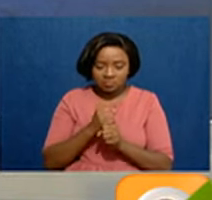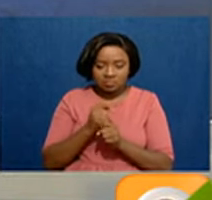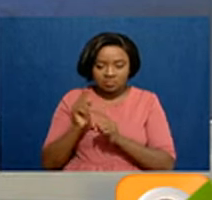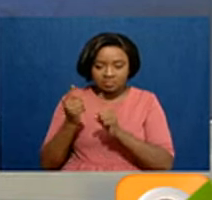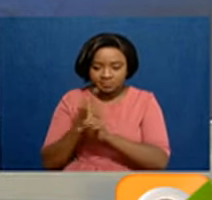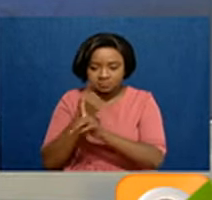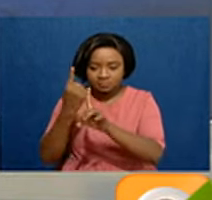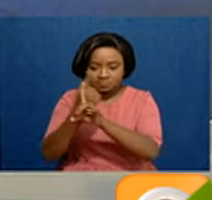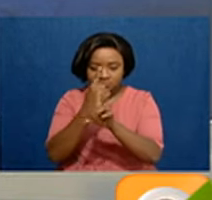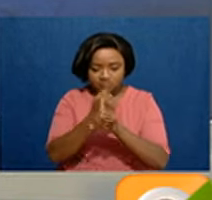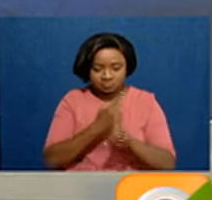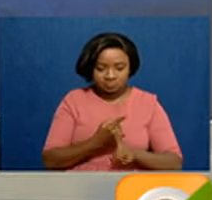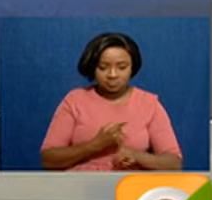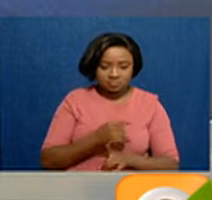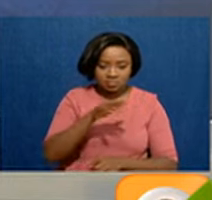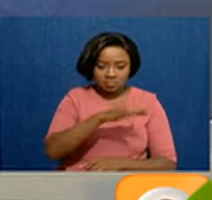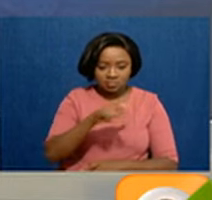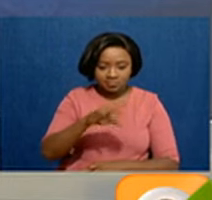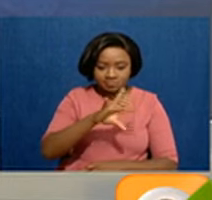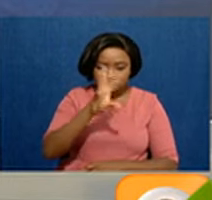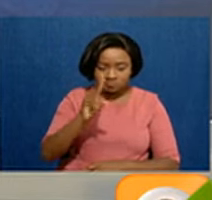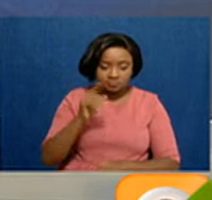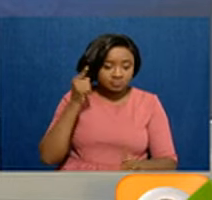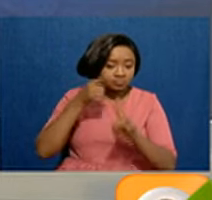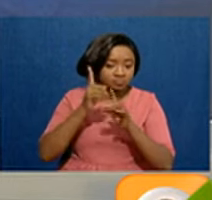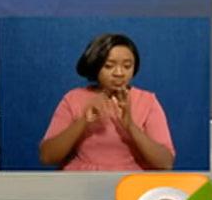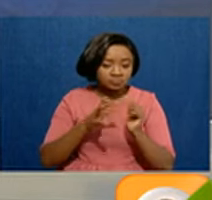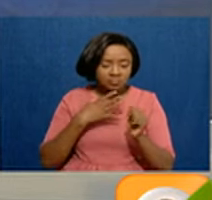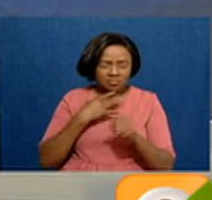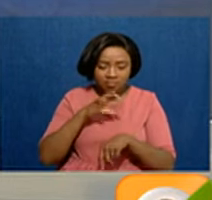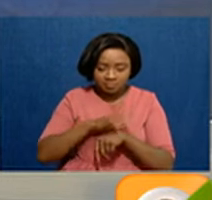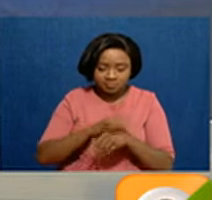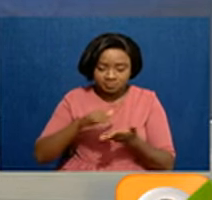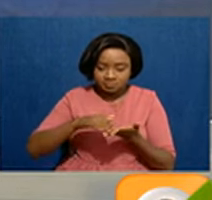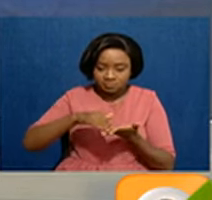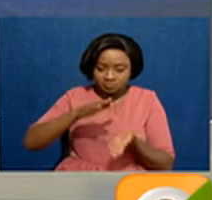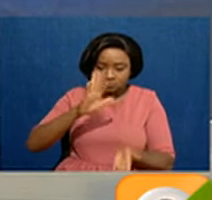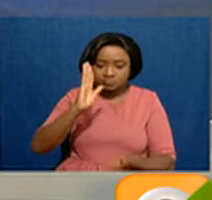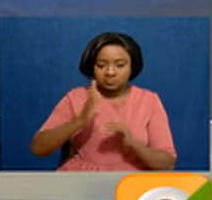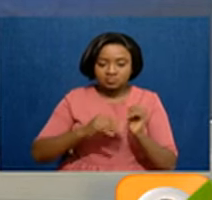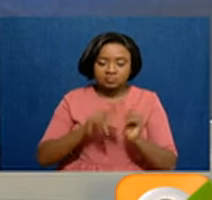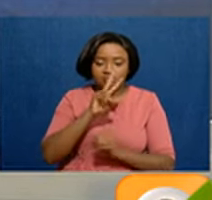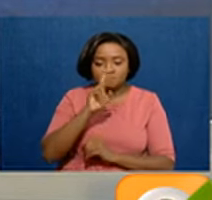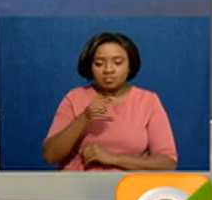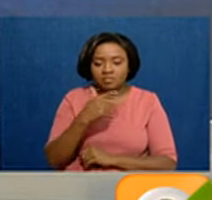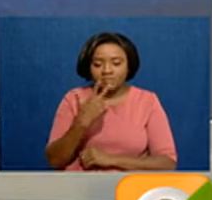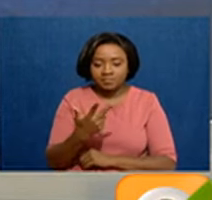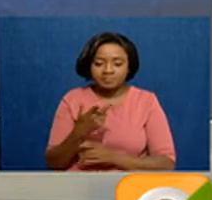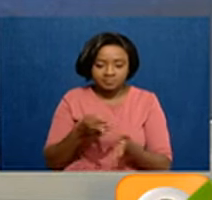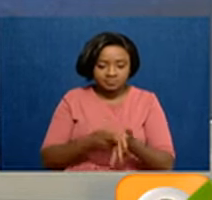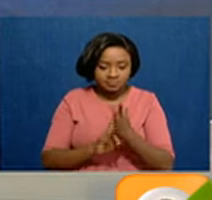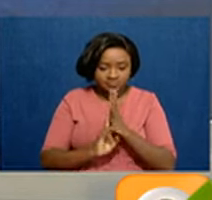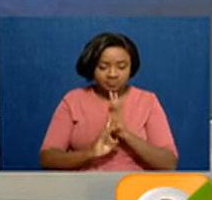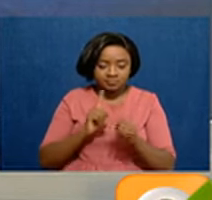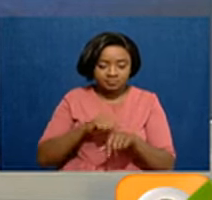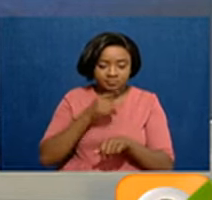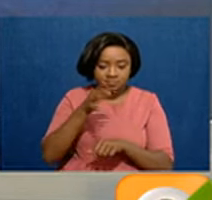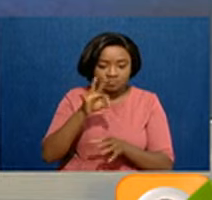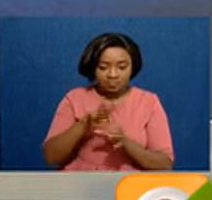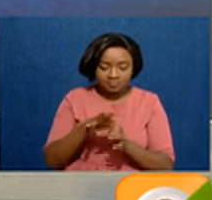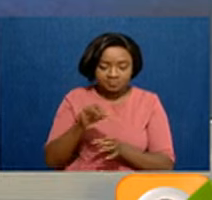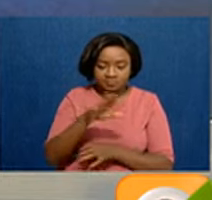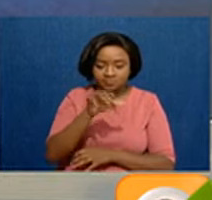of African states in a bid to garner more than the two-thirds required during the vote in Addis